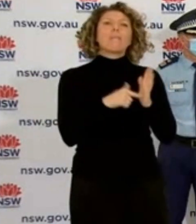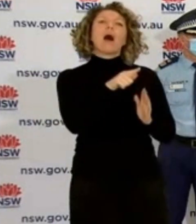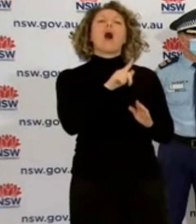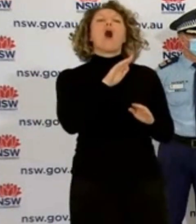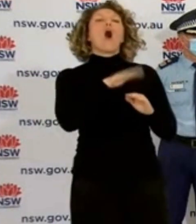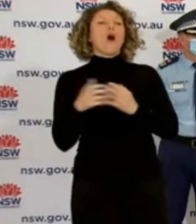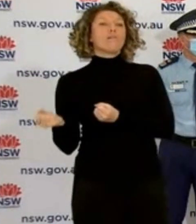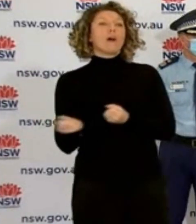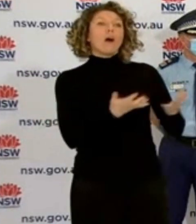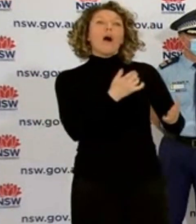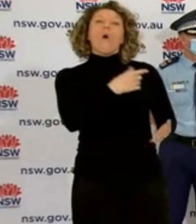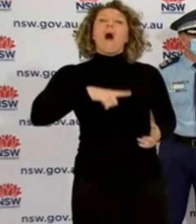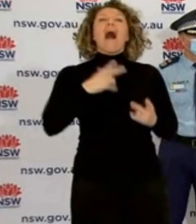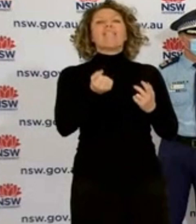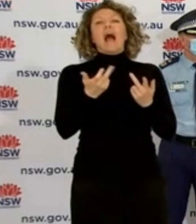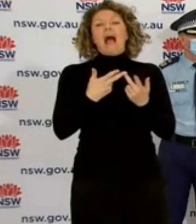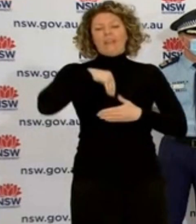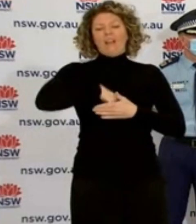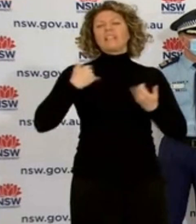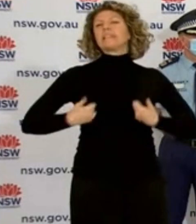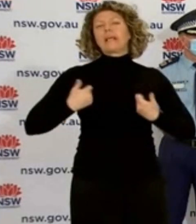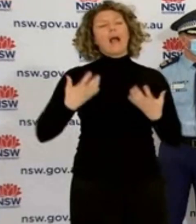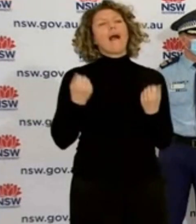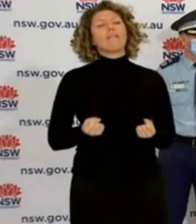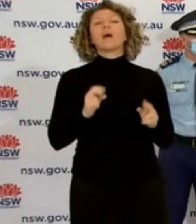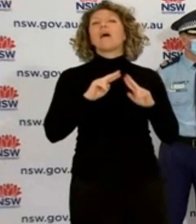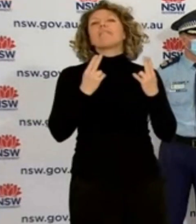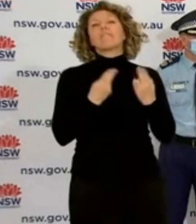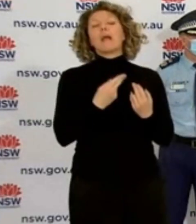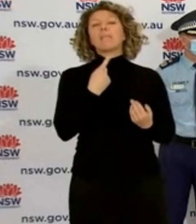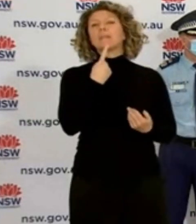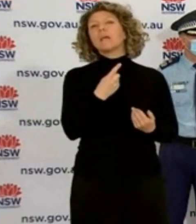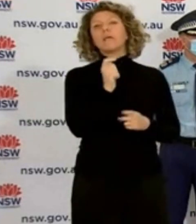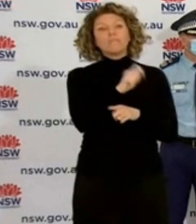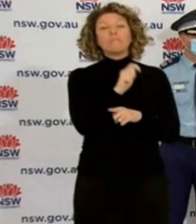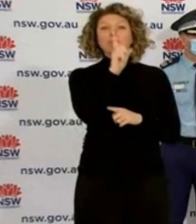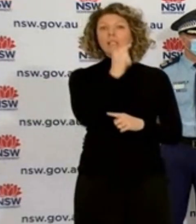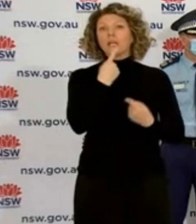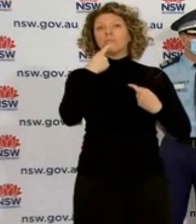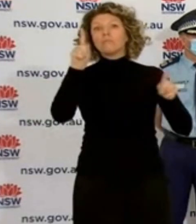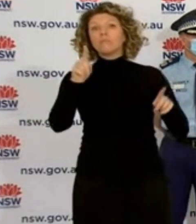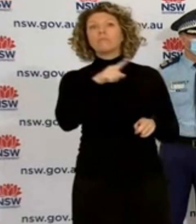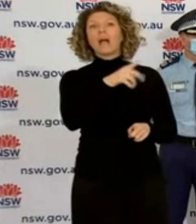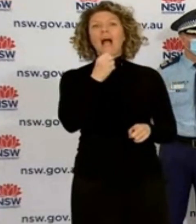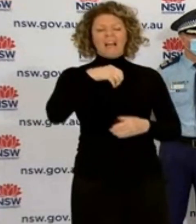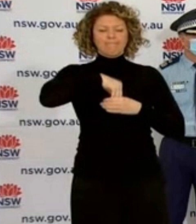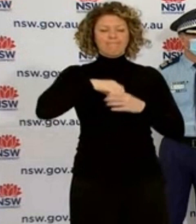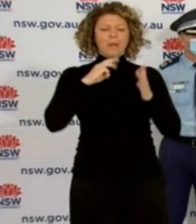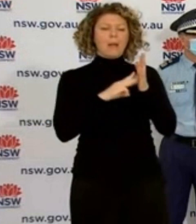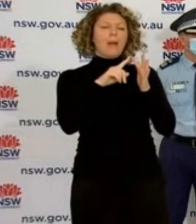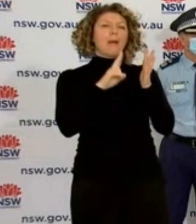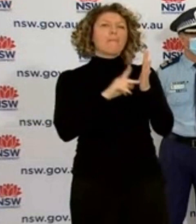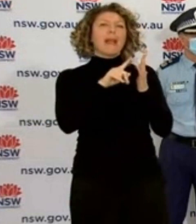to another health condition, and the family have agreed that we can indicate that he has pneumococcal